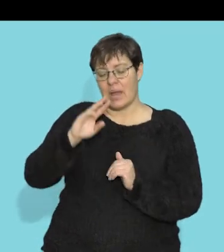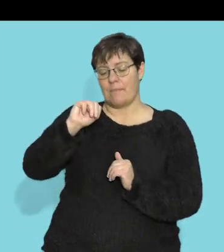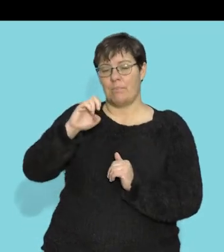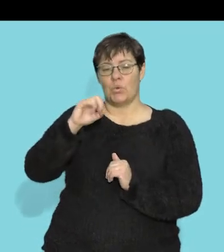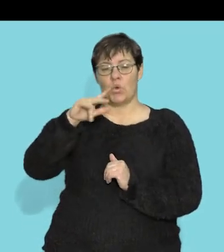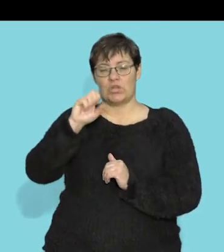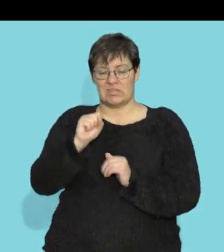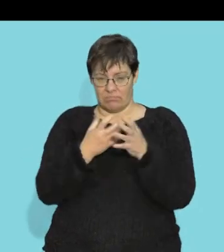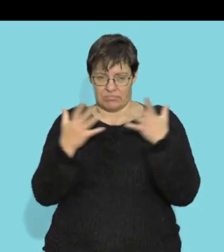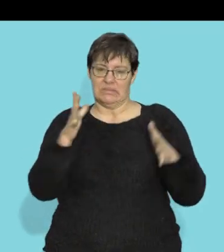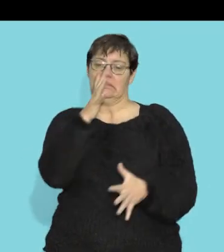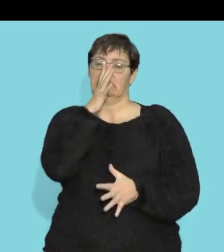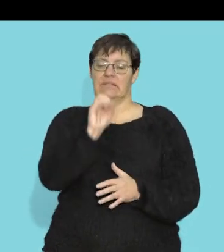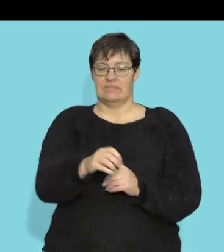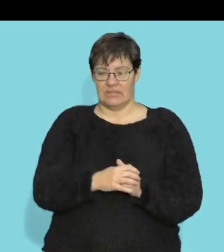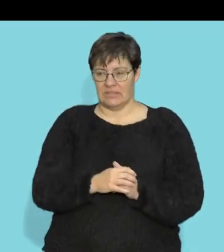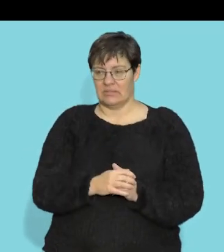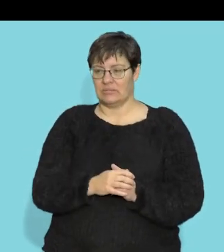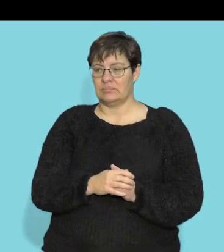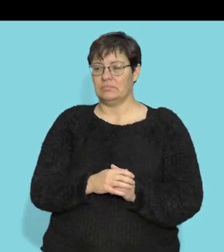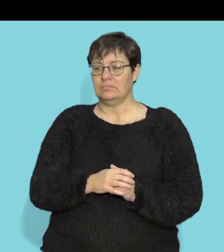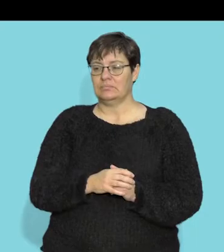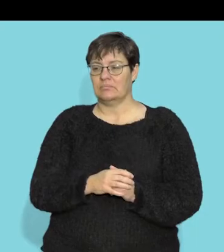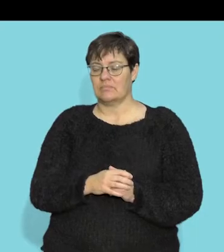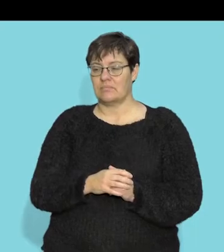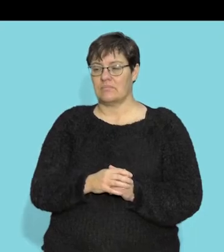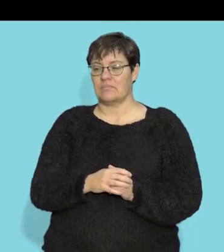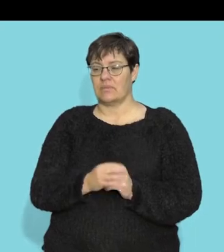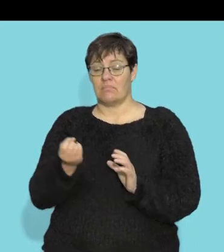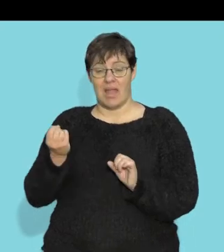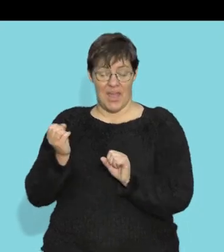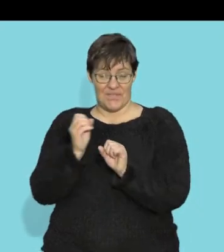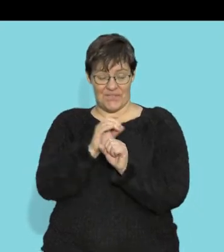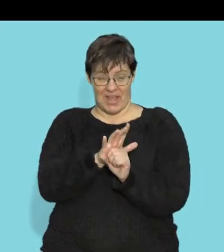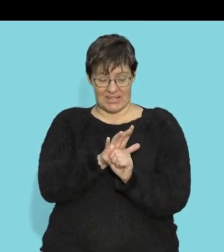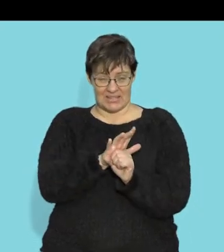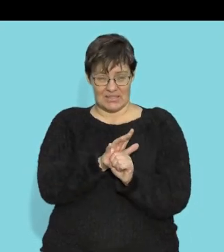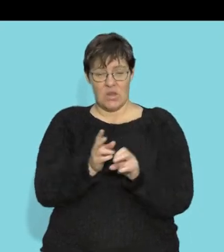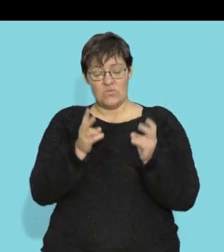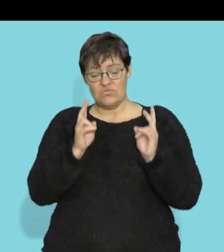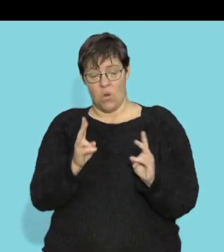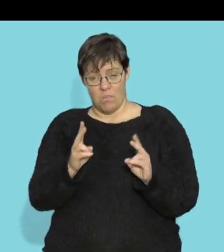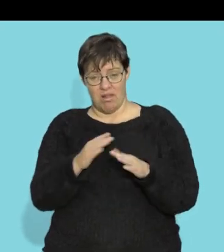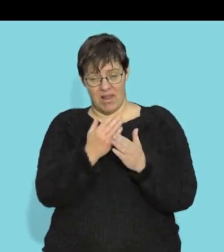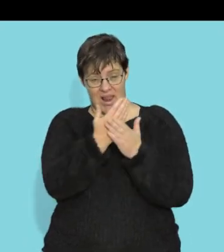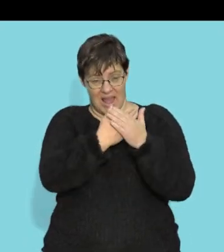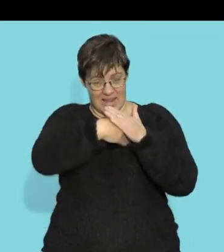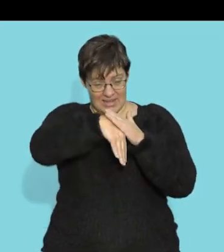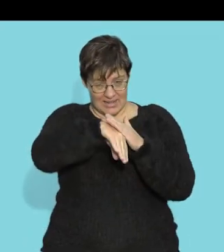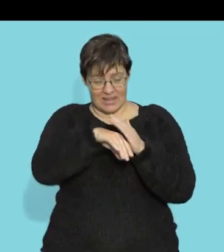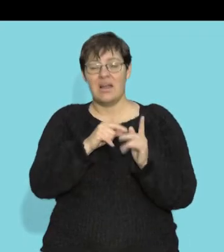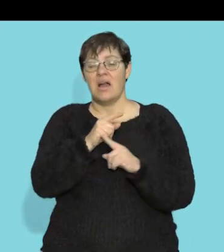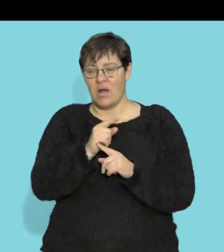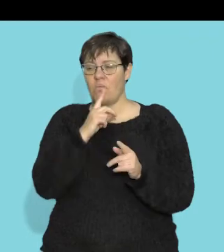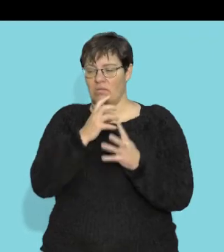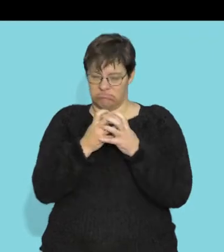what happens is when the bacteria, all right, affect a normal lining, it's going to make a